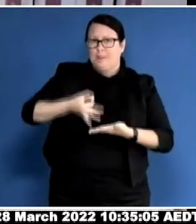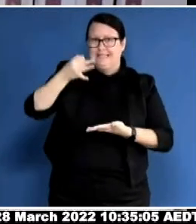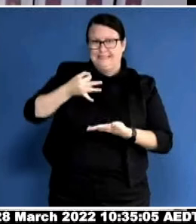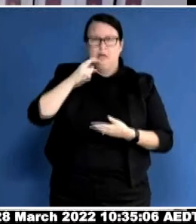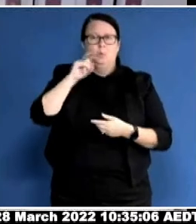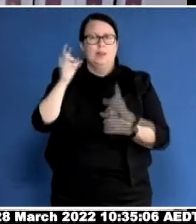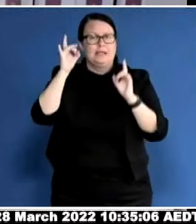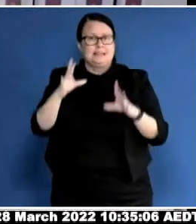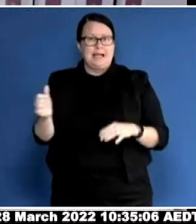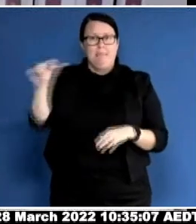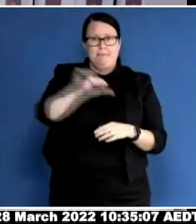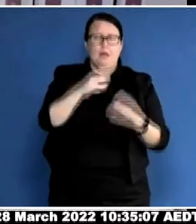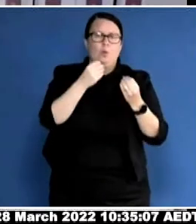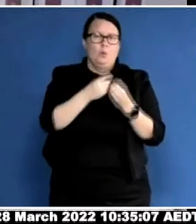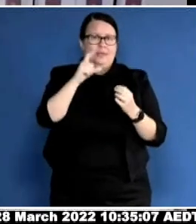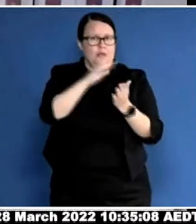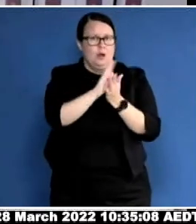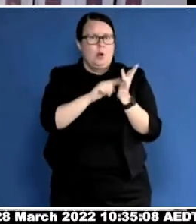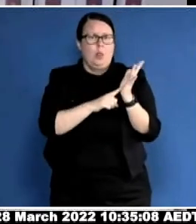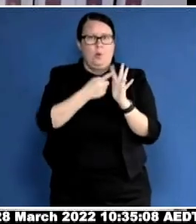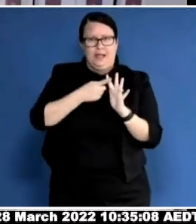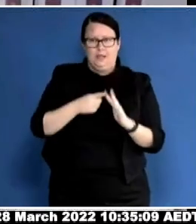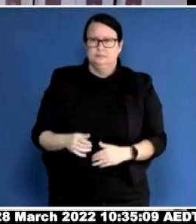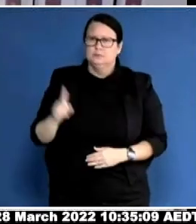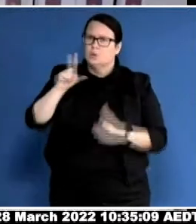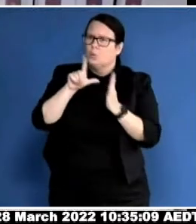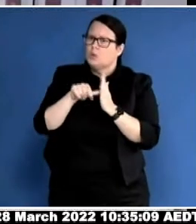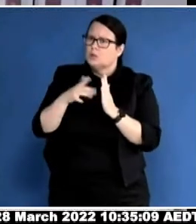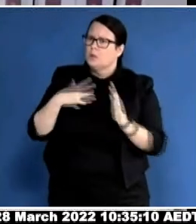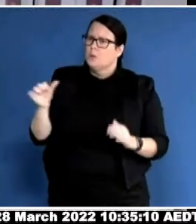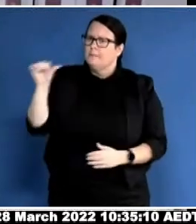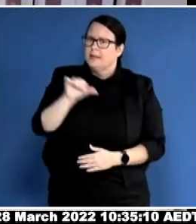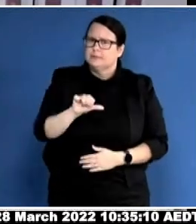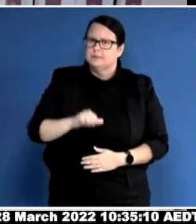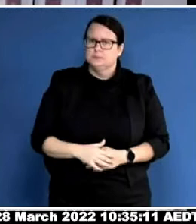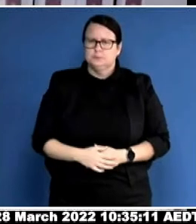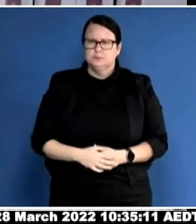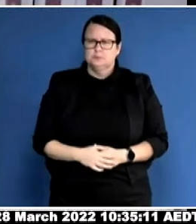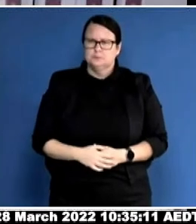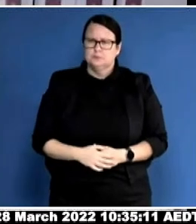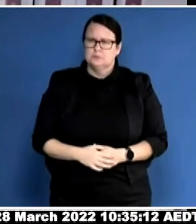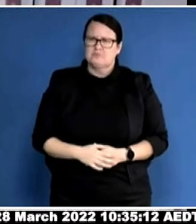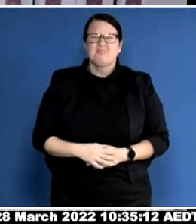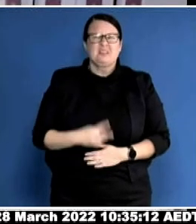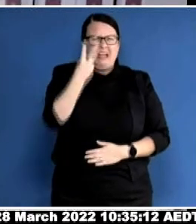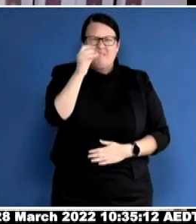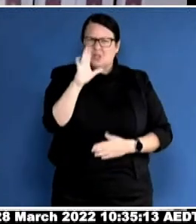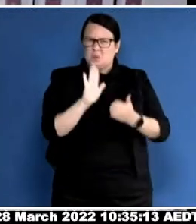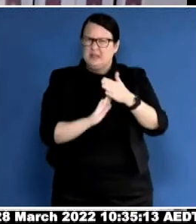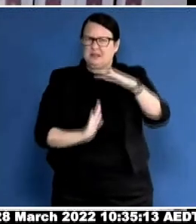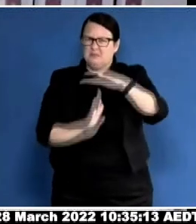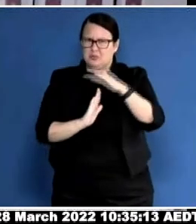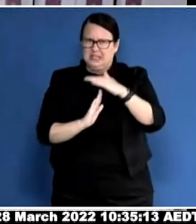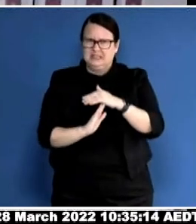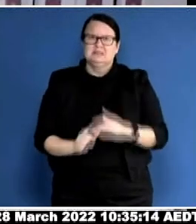our witness, Chloe. What time would you like to resume? Perhaps if we have 20 minutes and we can resume in 20